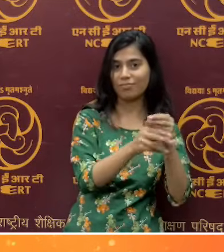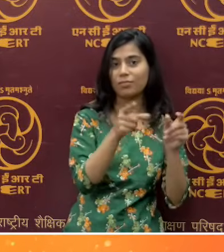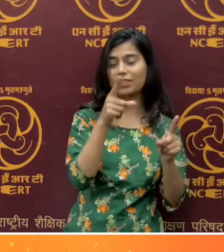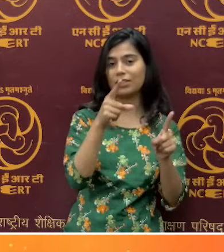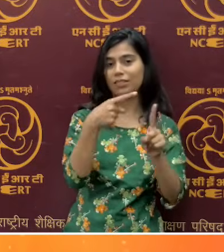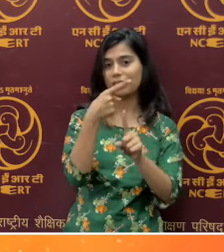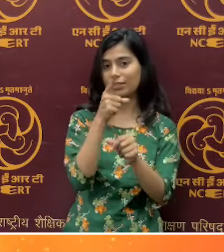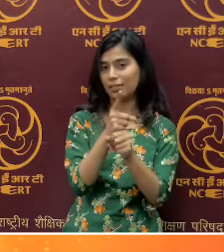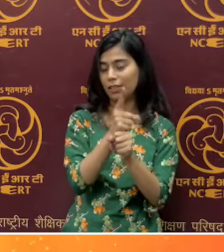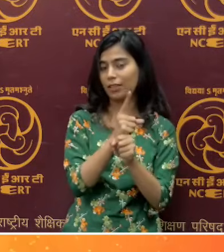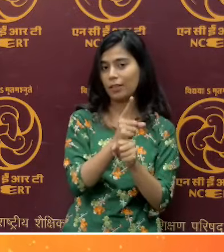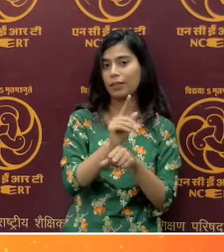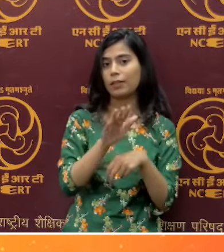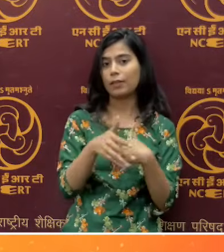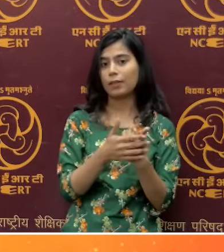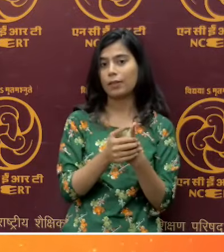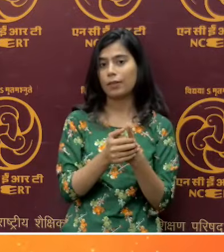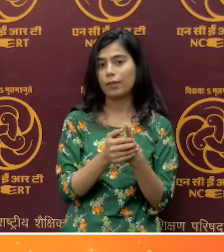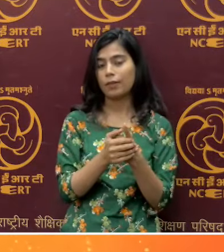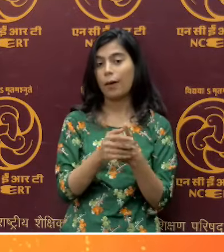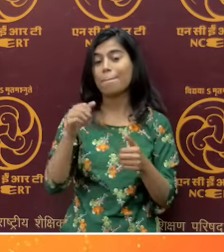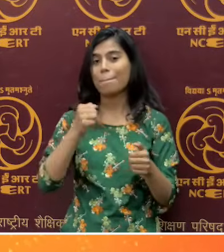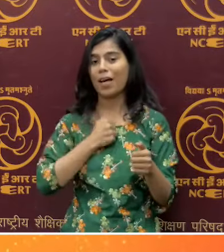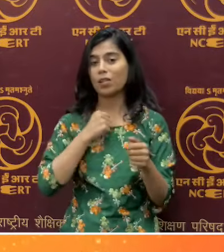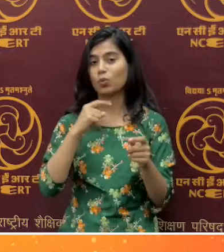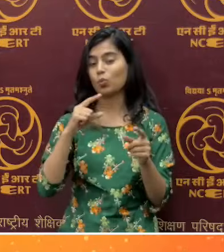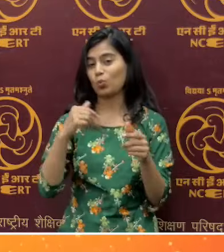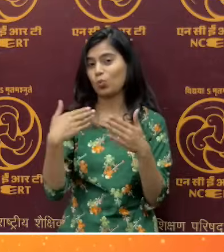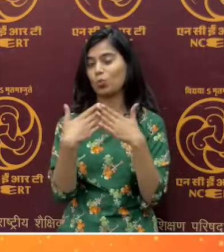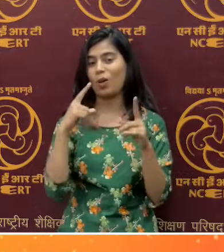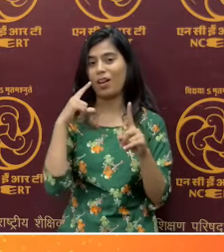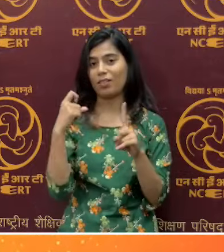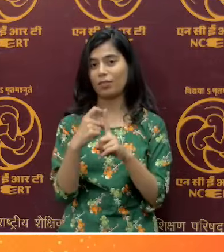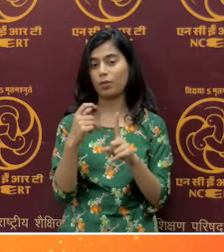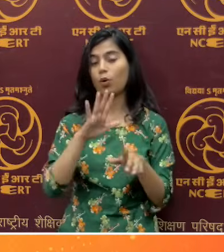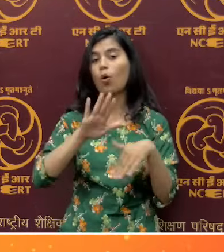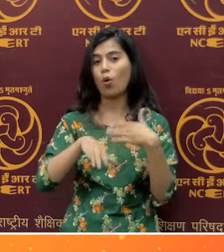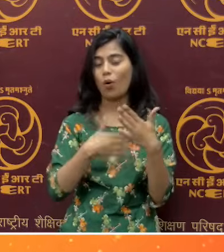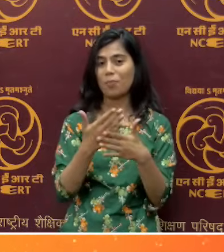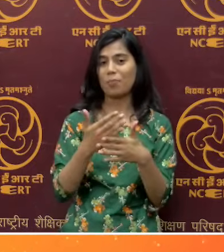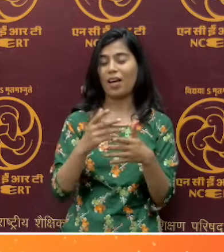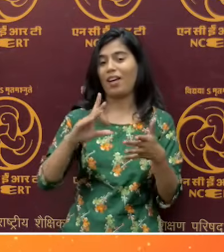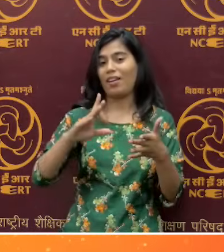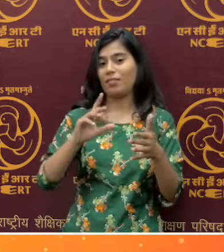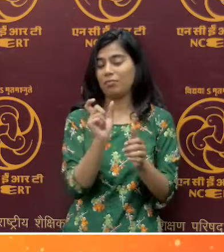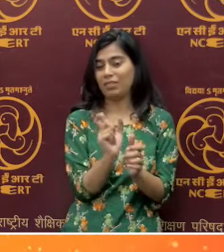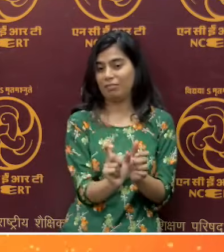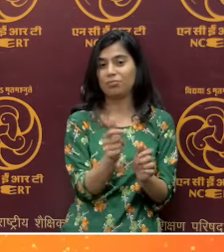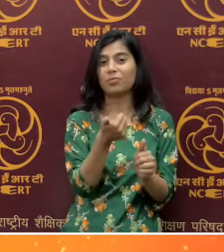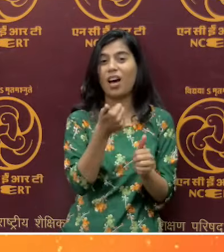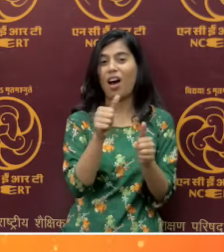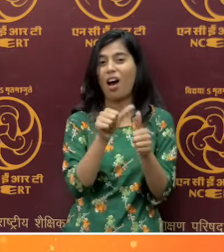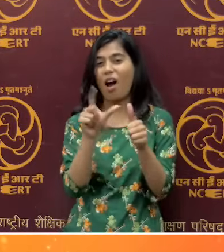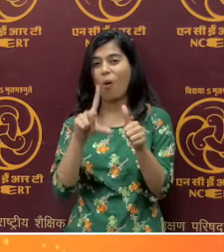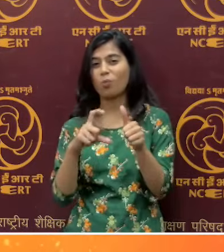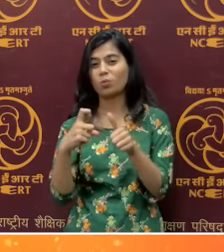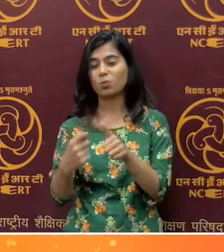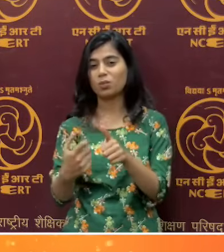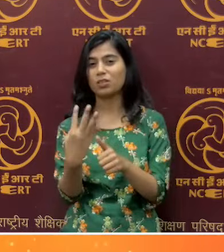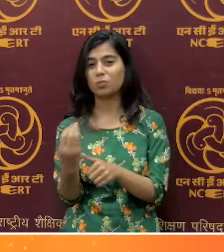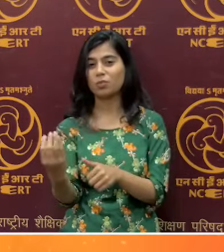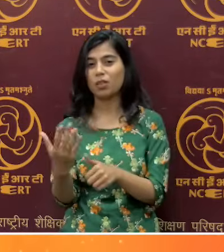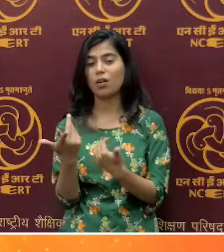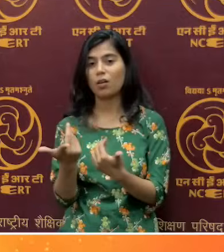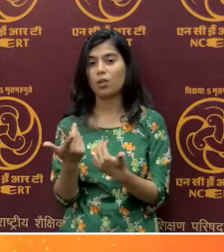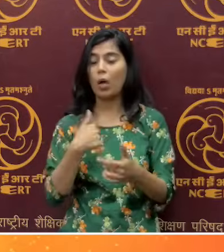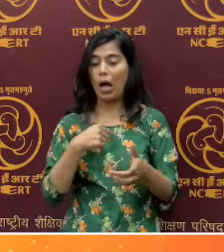screen, and I have add my school ID and my PRASHAST account number. Right. Okay. So I can also add me as a